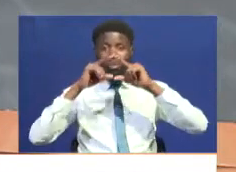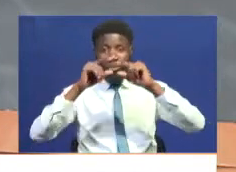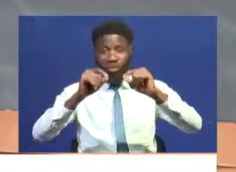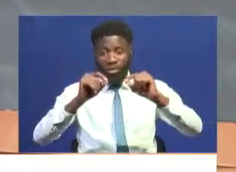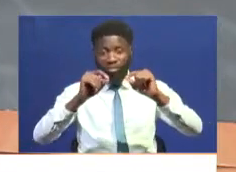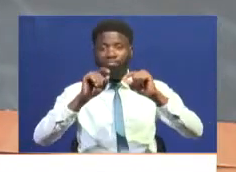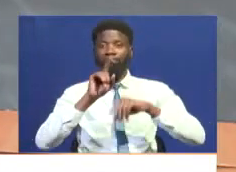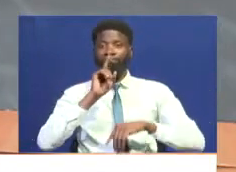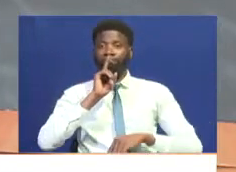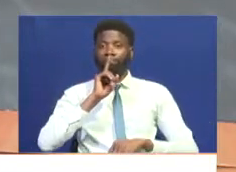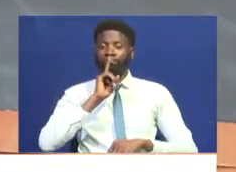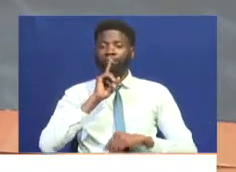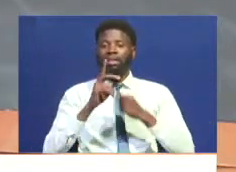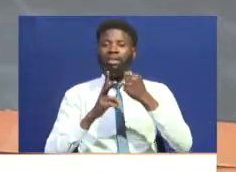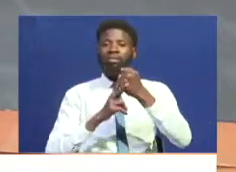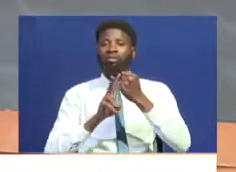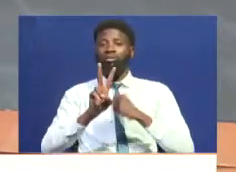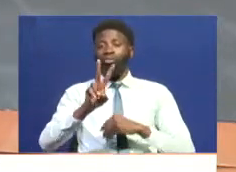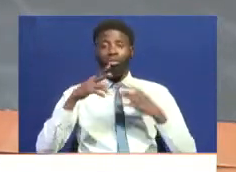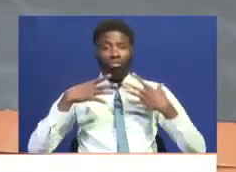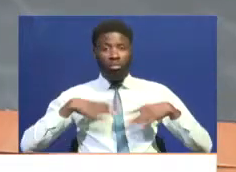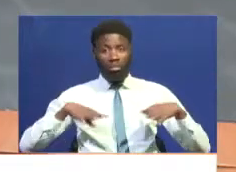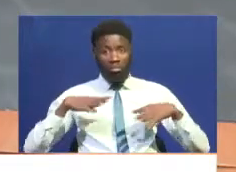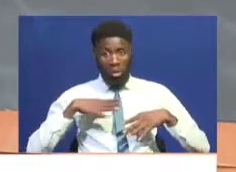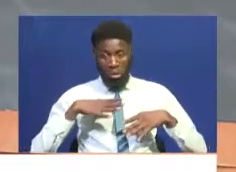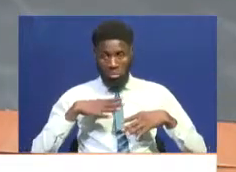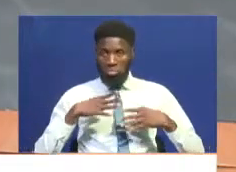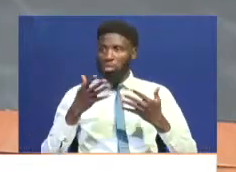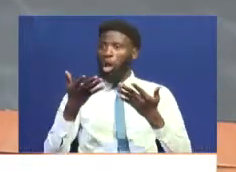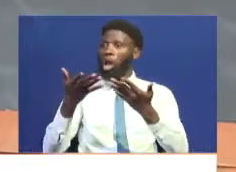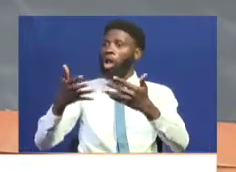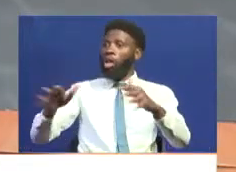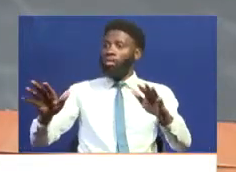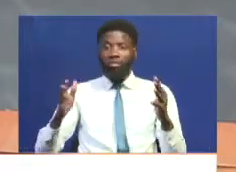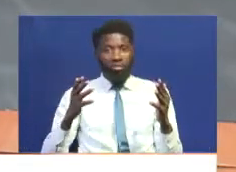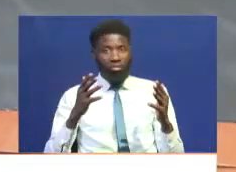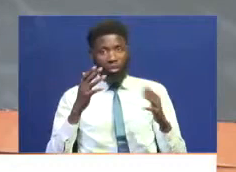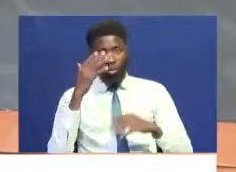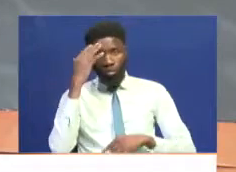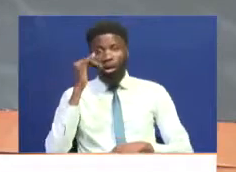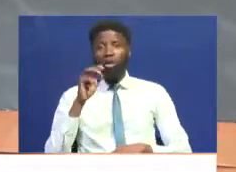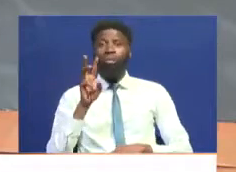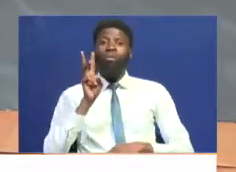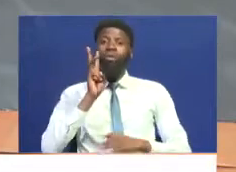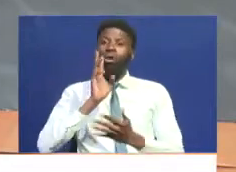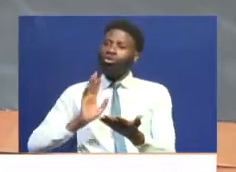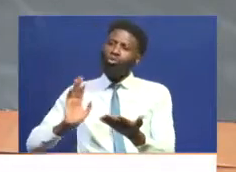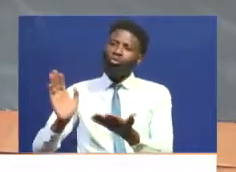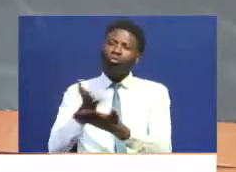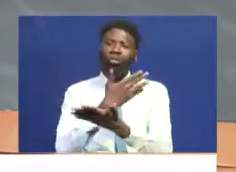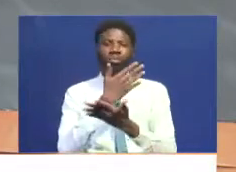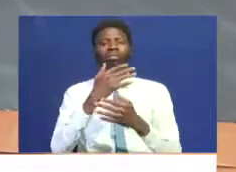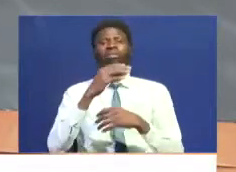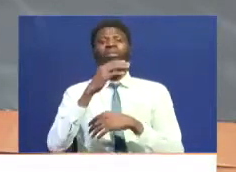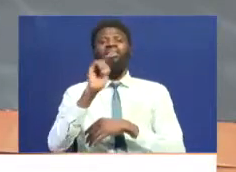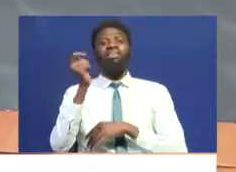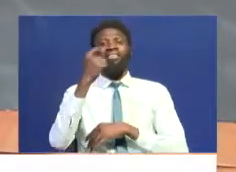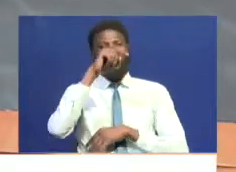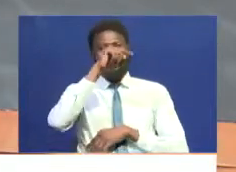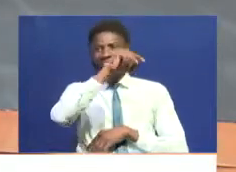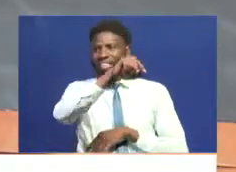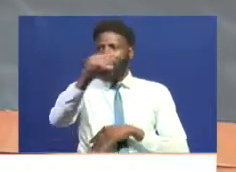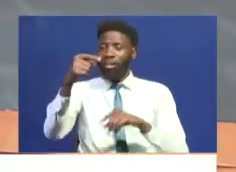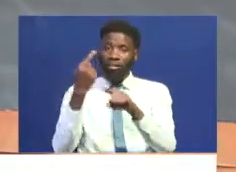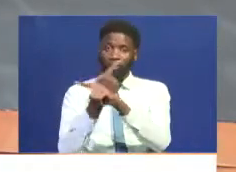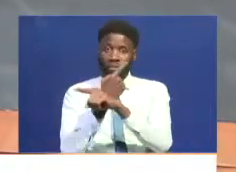people are still missing, having been swept away by floods in different parts of the country. The government has also warned fishermen